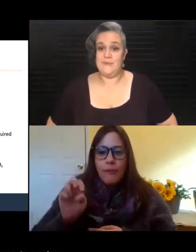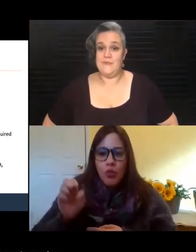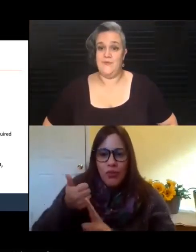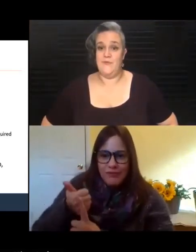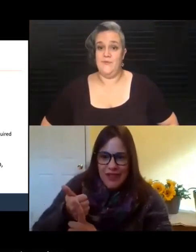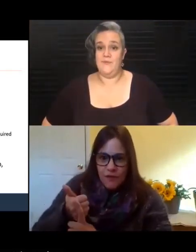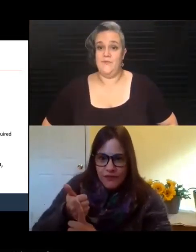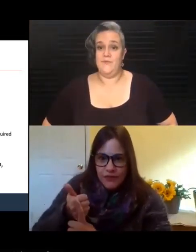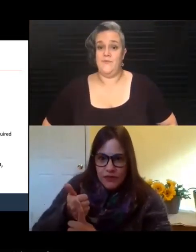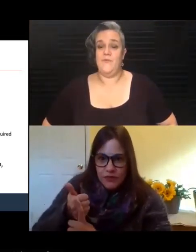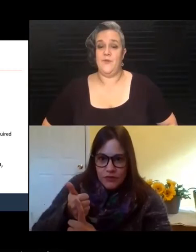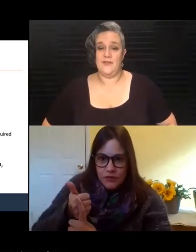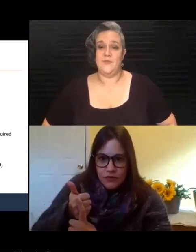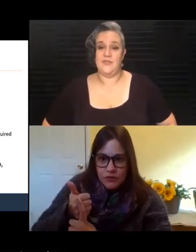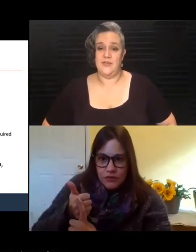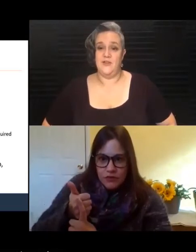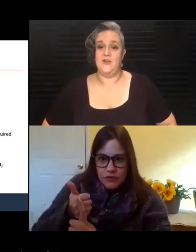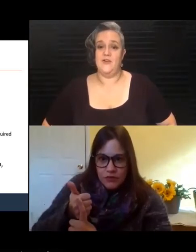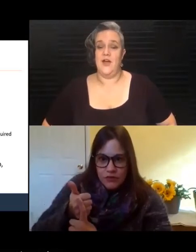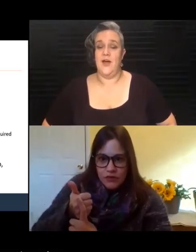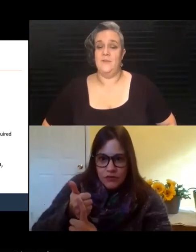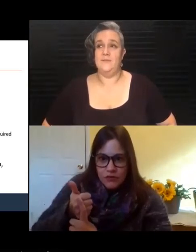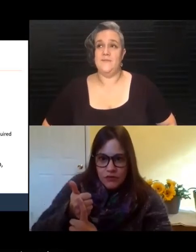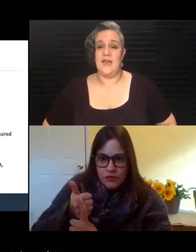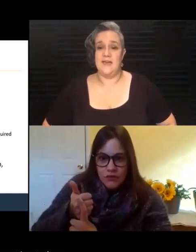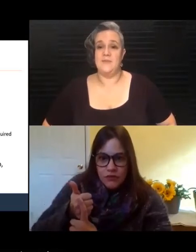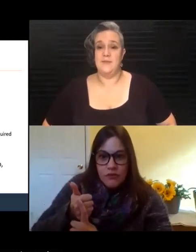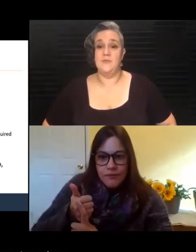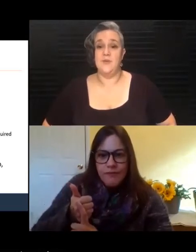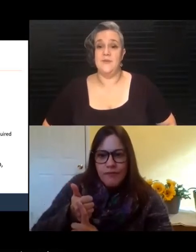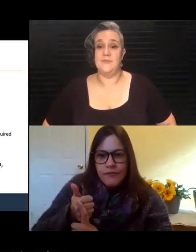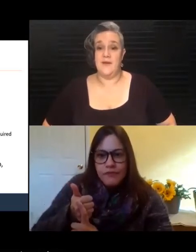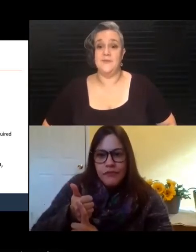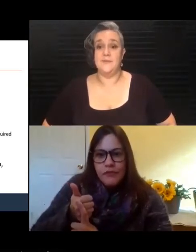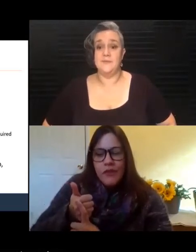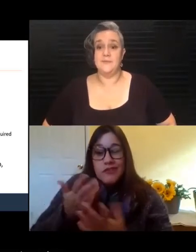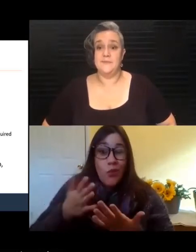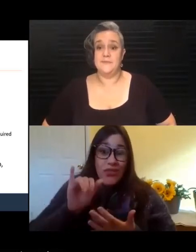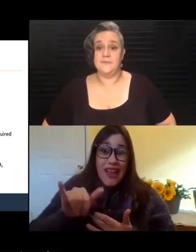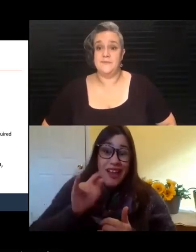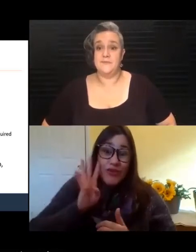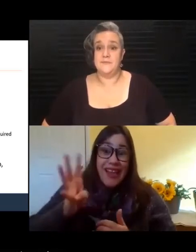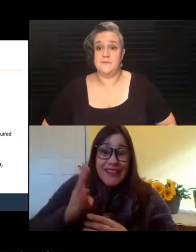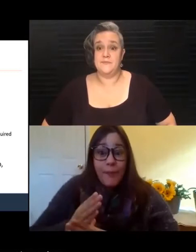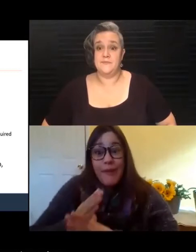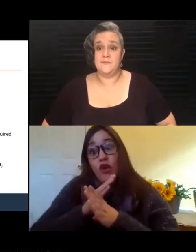mute for this particular setting, to be able to mute themselves.